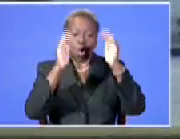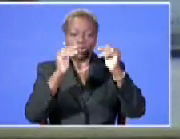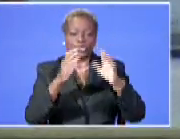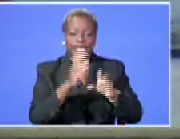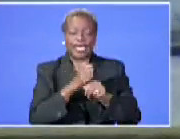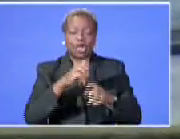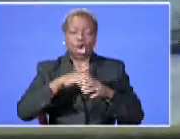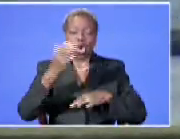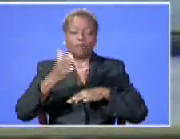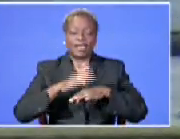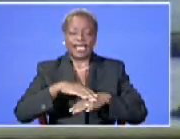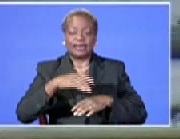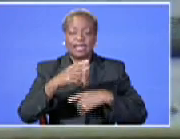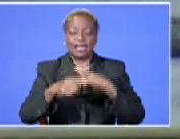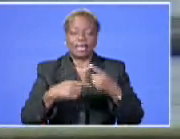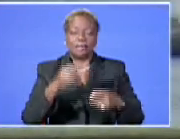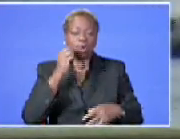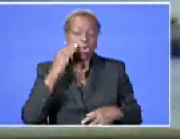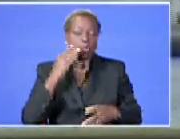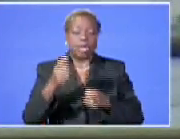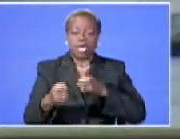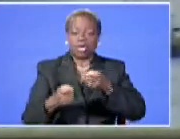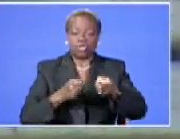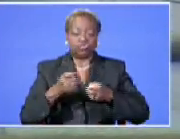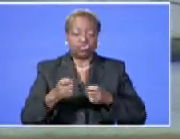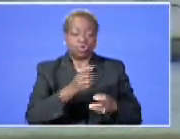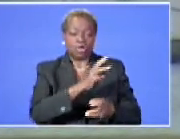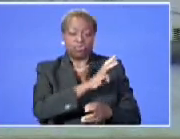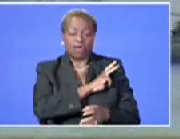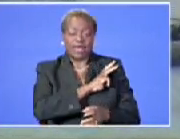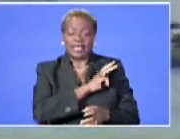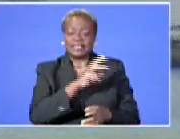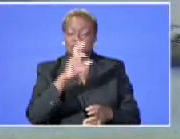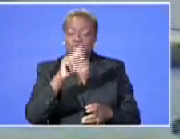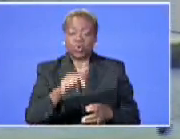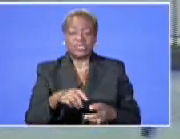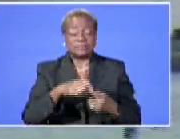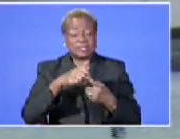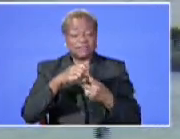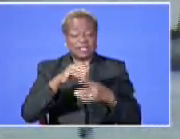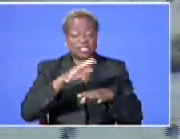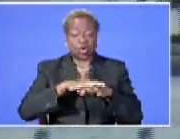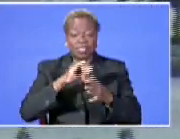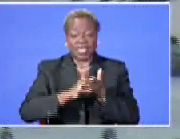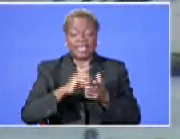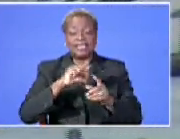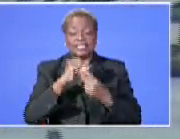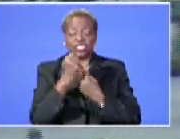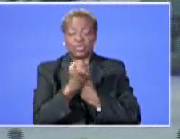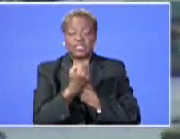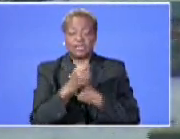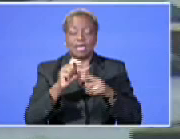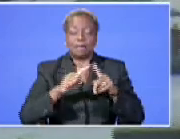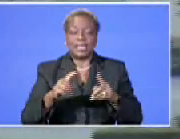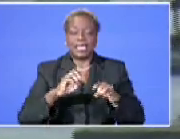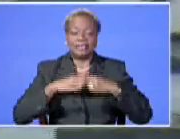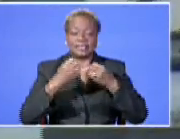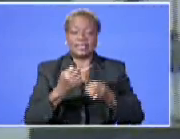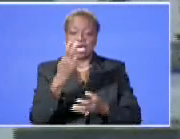home, Controller Wright had no specifics on that situation, but he provided an update on those ships sheltering here.